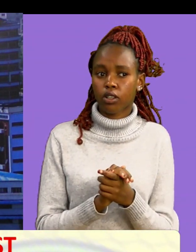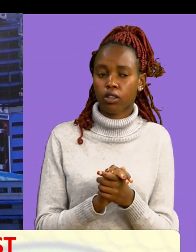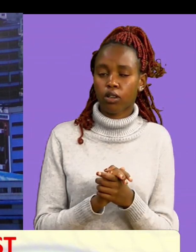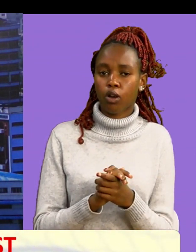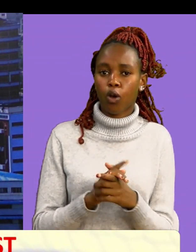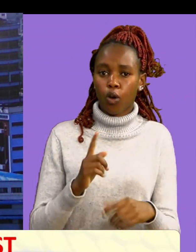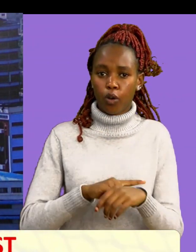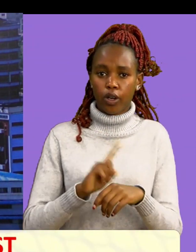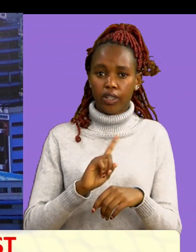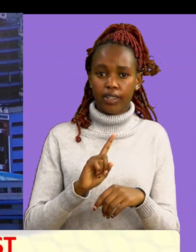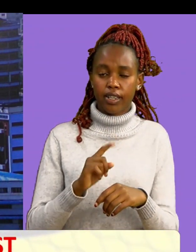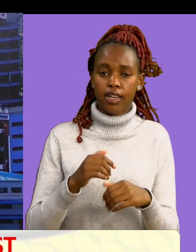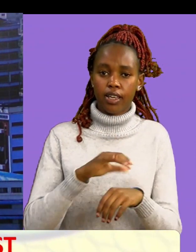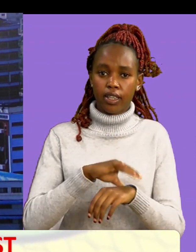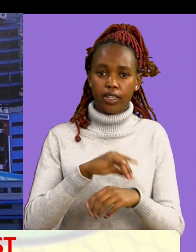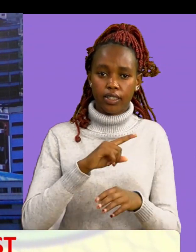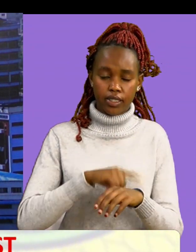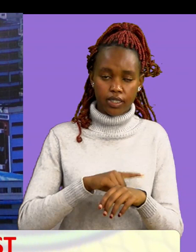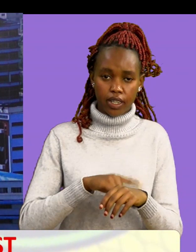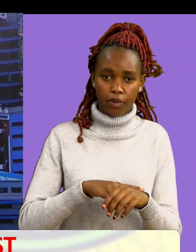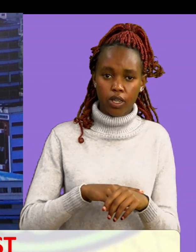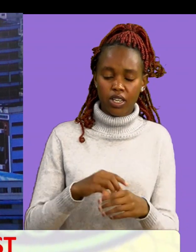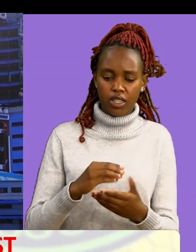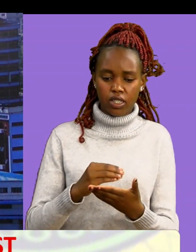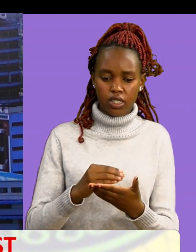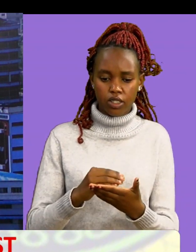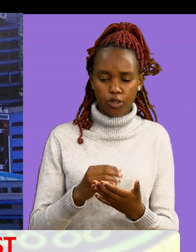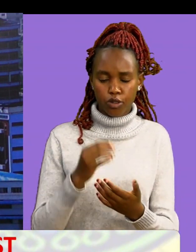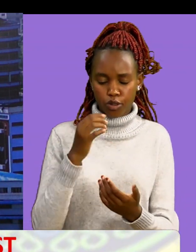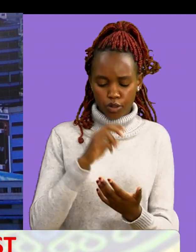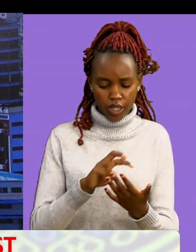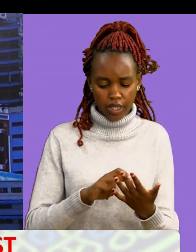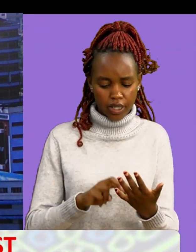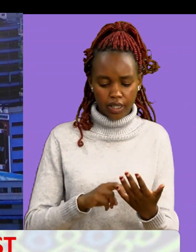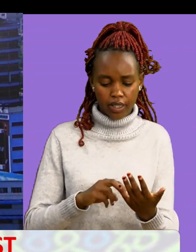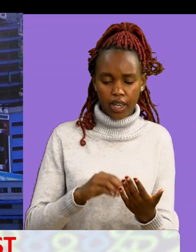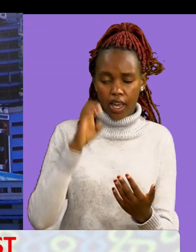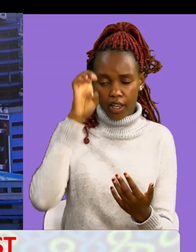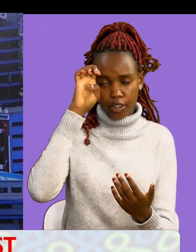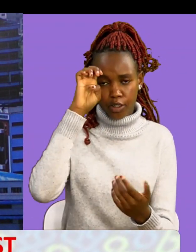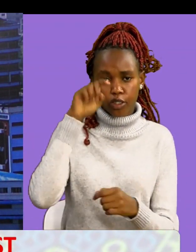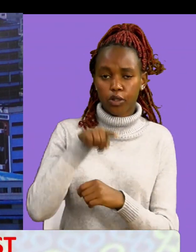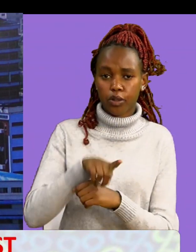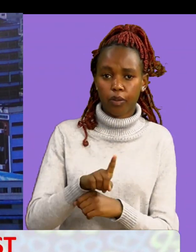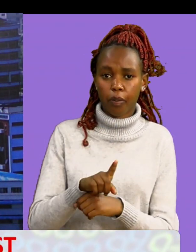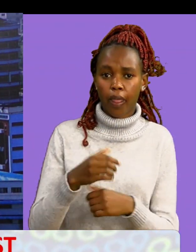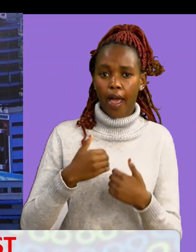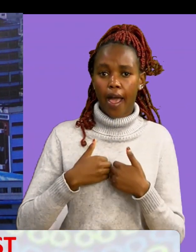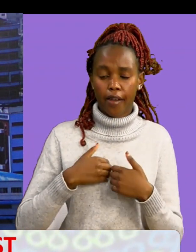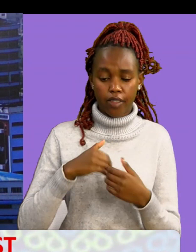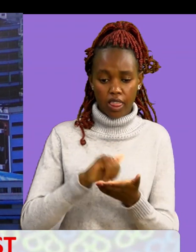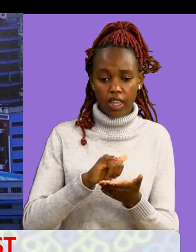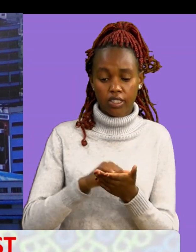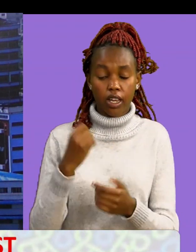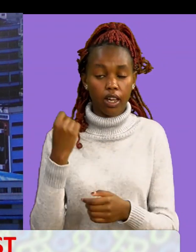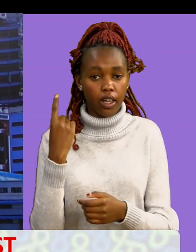time to read about all this, educate yourself about all this, then you can create you can have that understanding